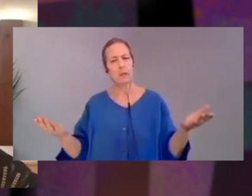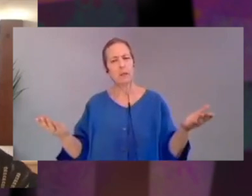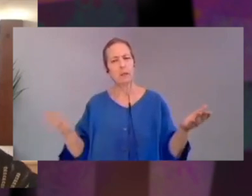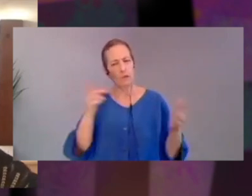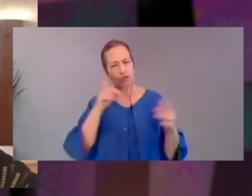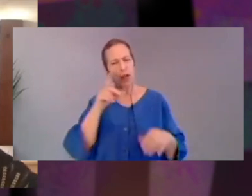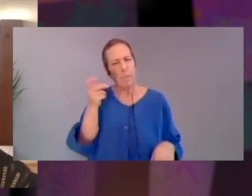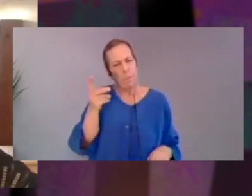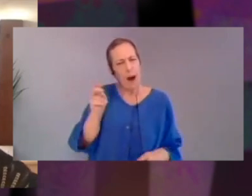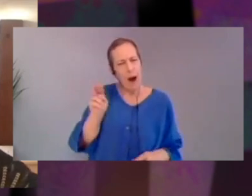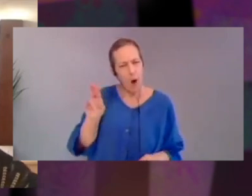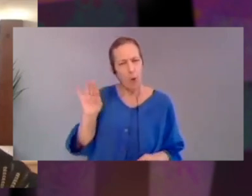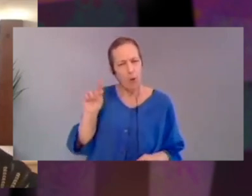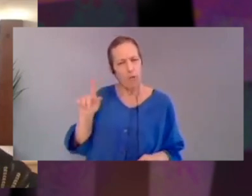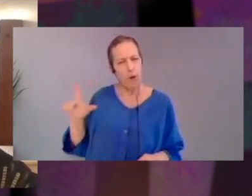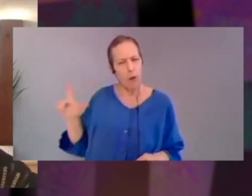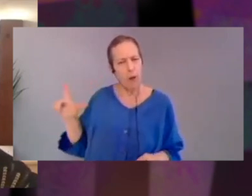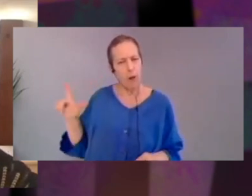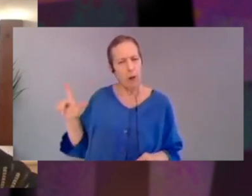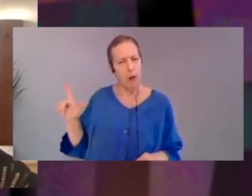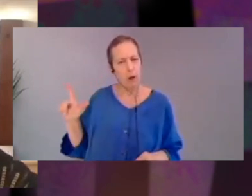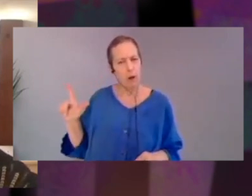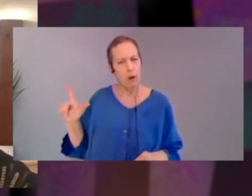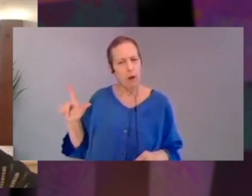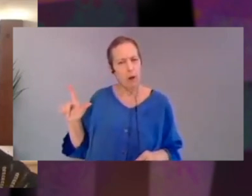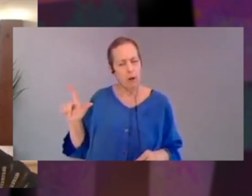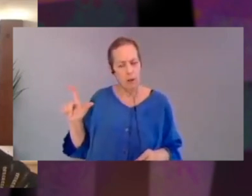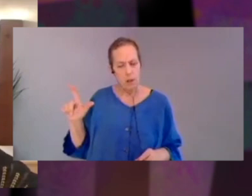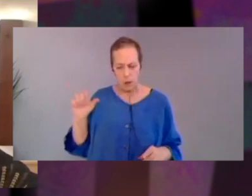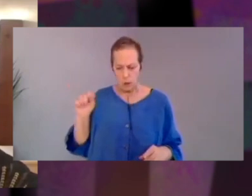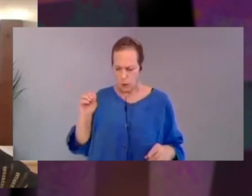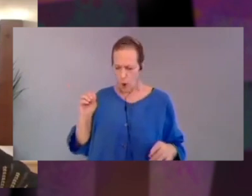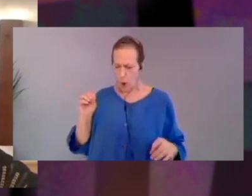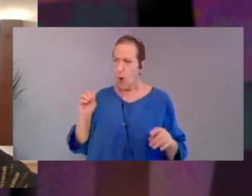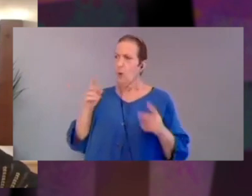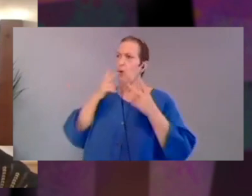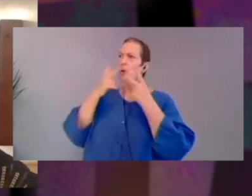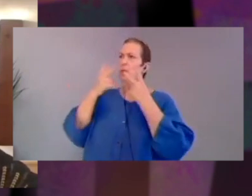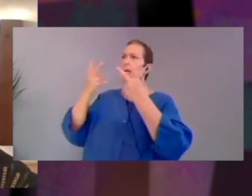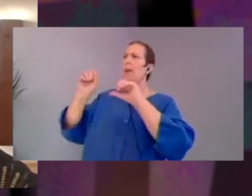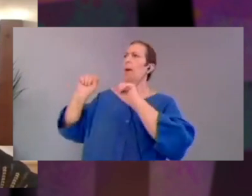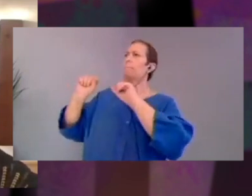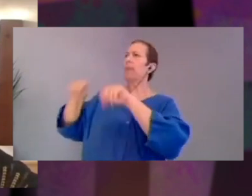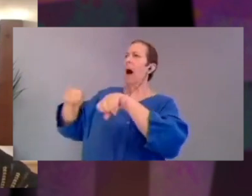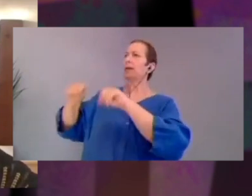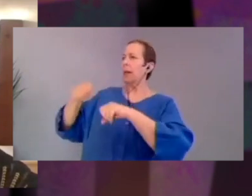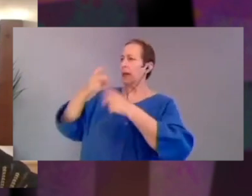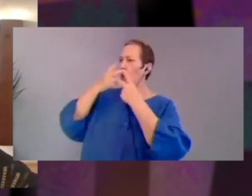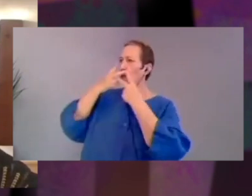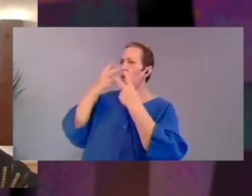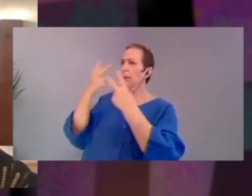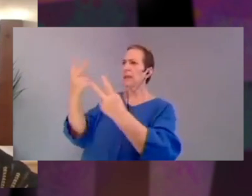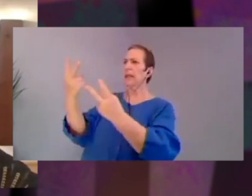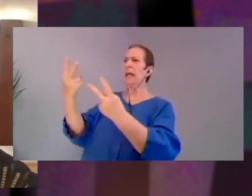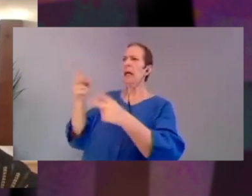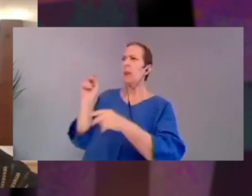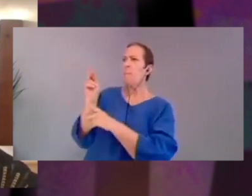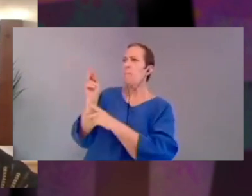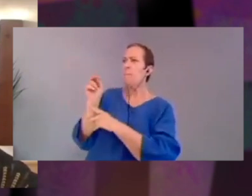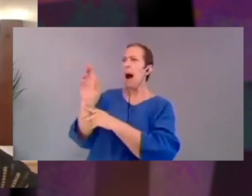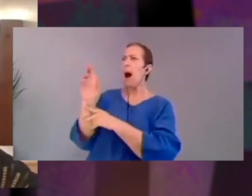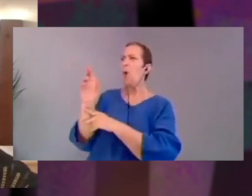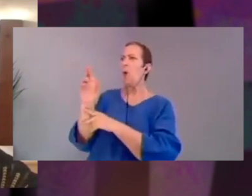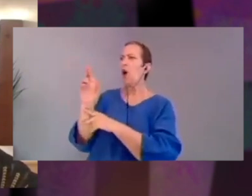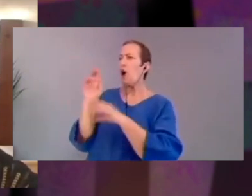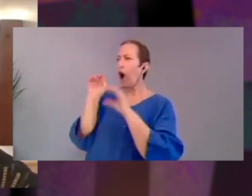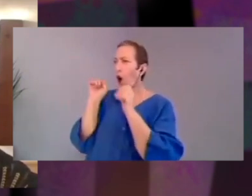it's the feeling of the possibility, the potency of transformation, of expanding the mind